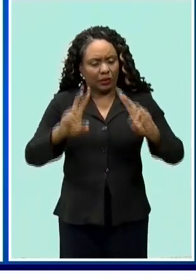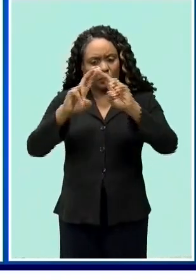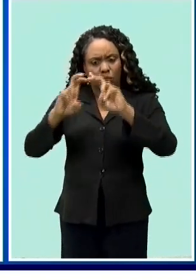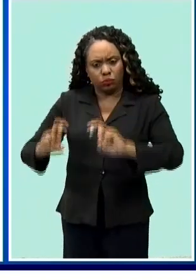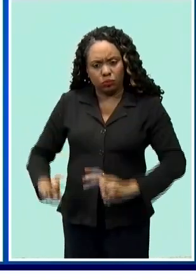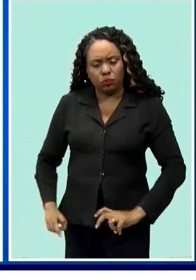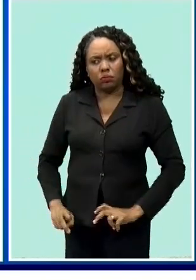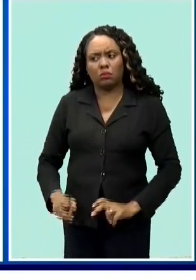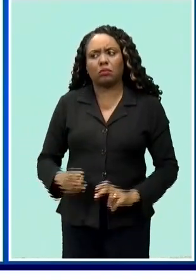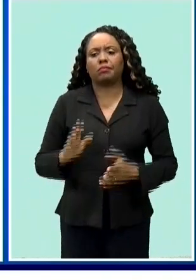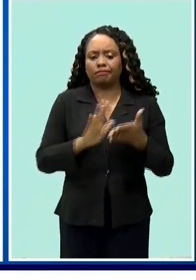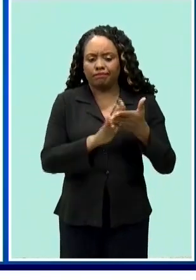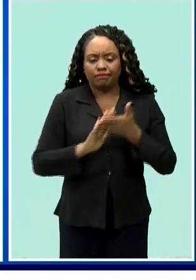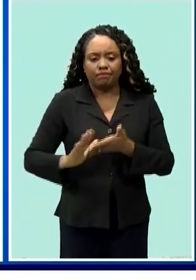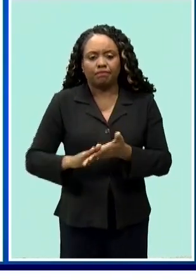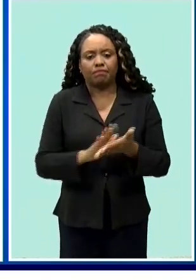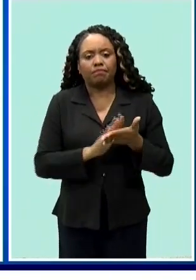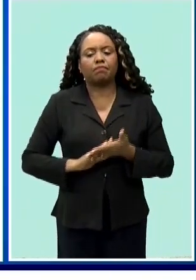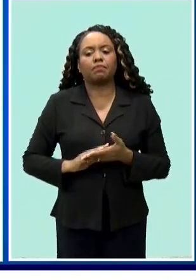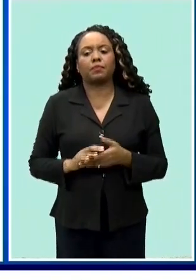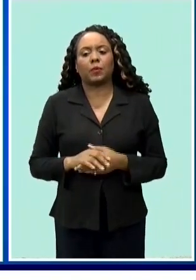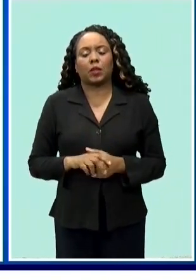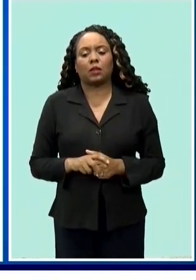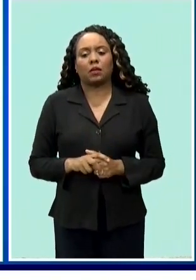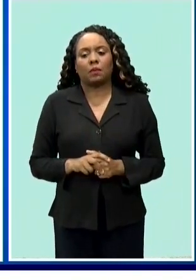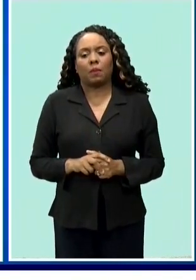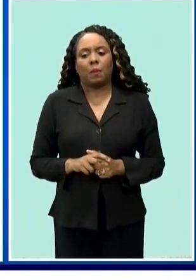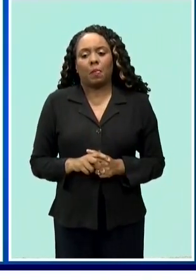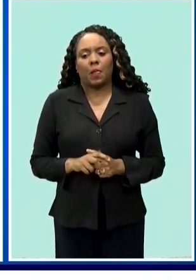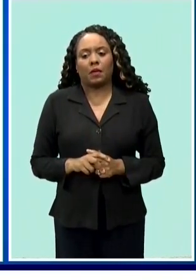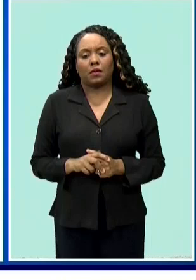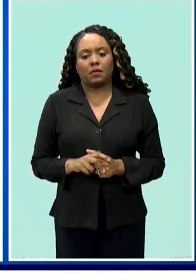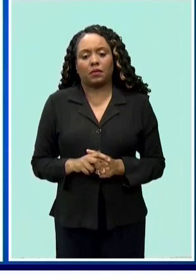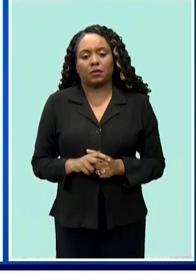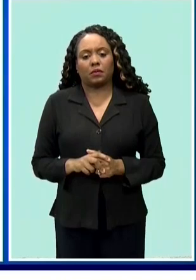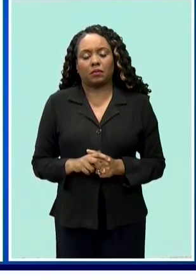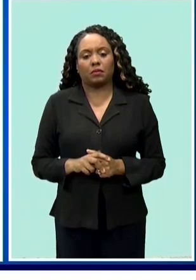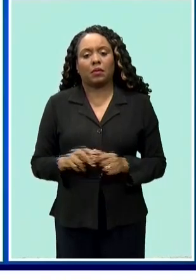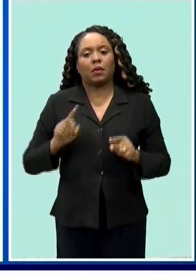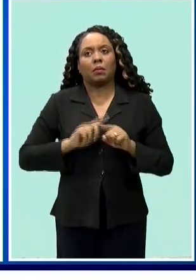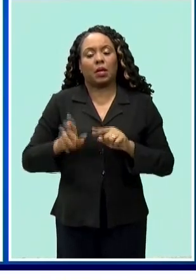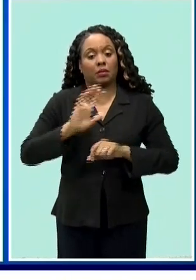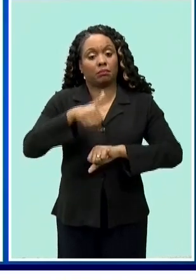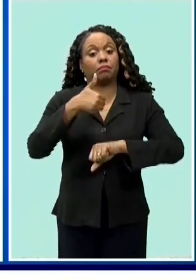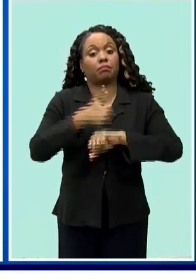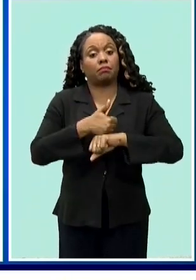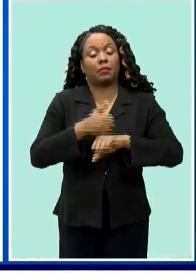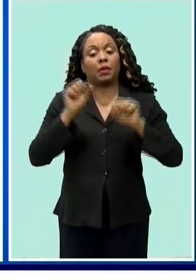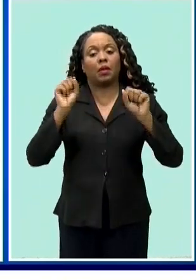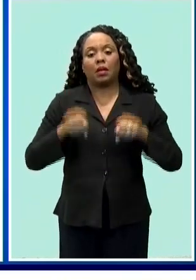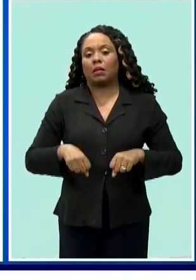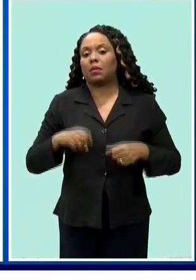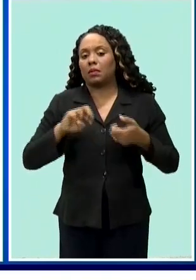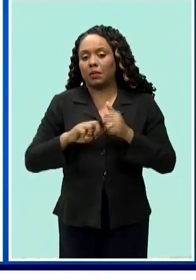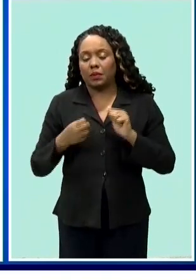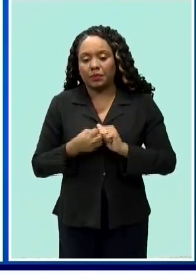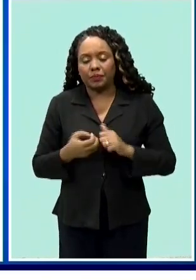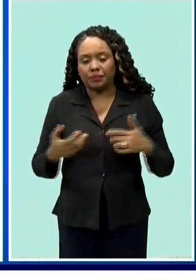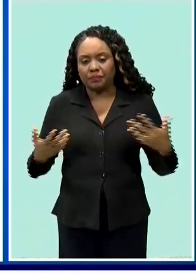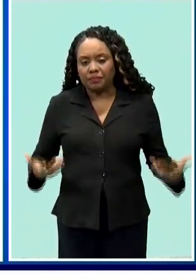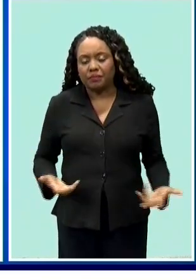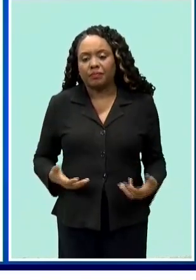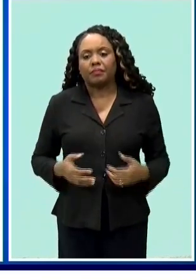good, to be commended. But the implementation of it can cause problems. And one could